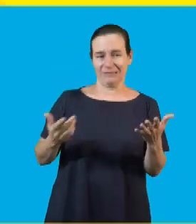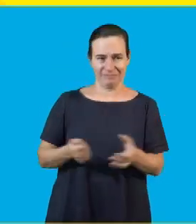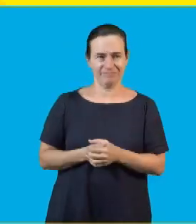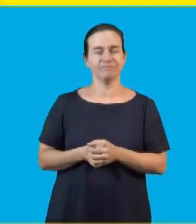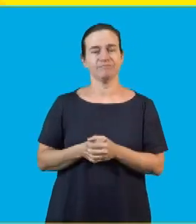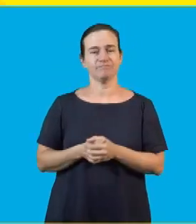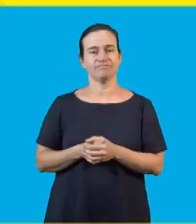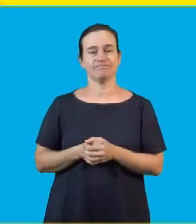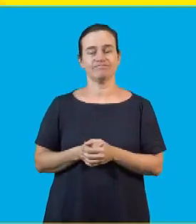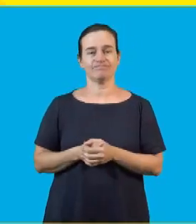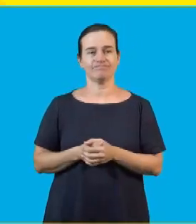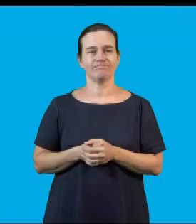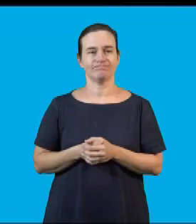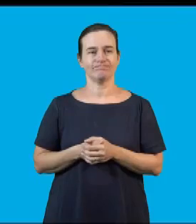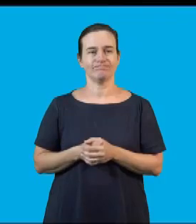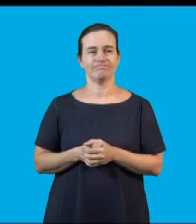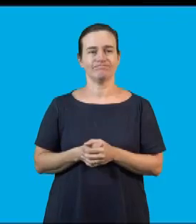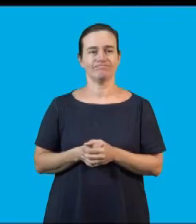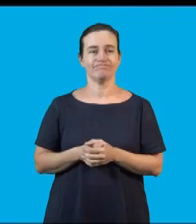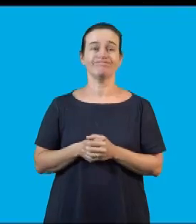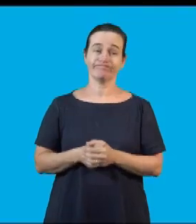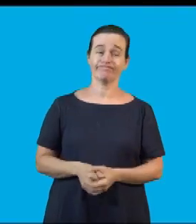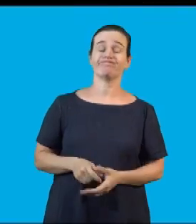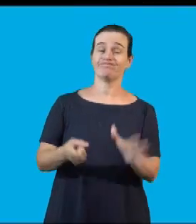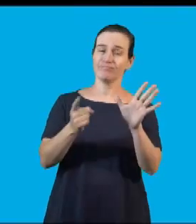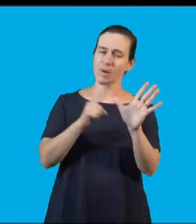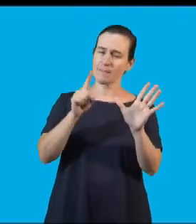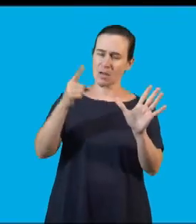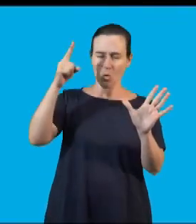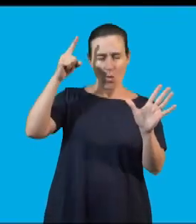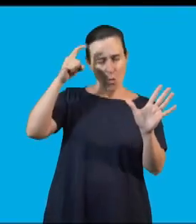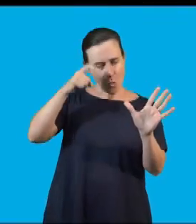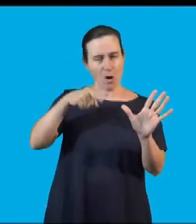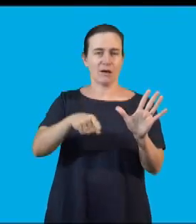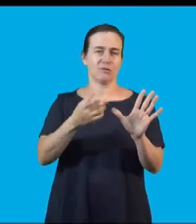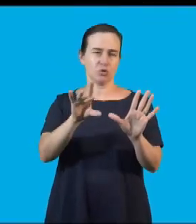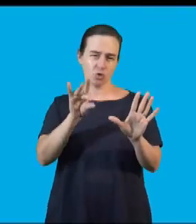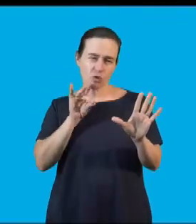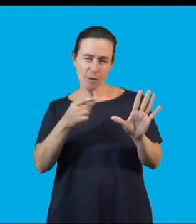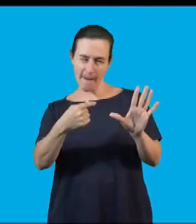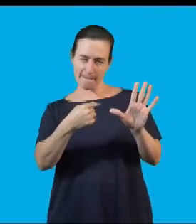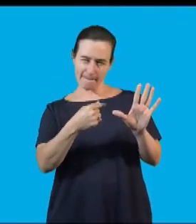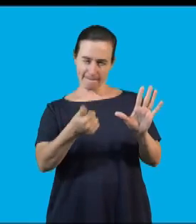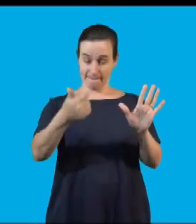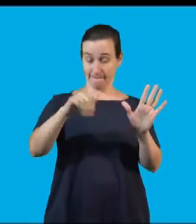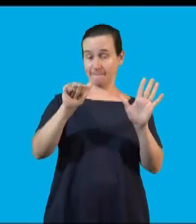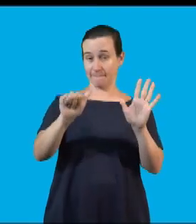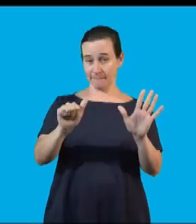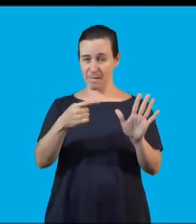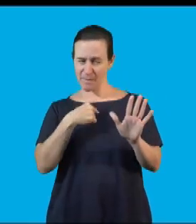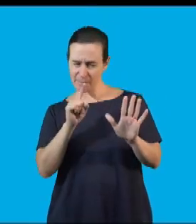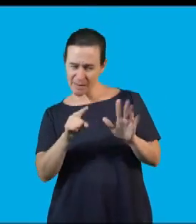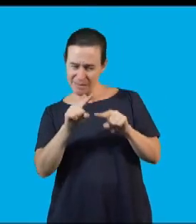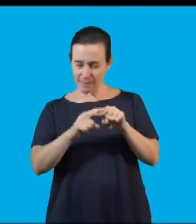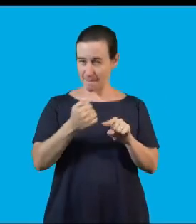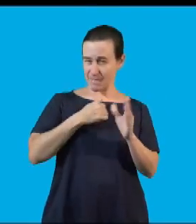successfully. Always choose wisely. Write according to your strengths. Be sincere in